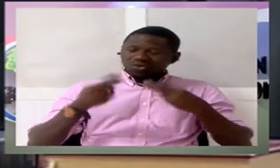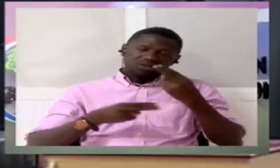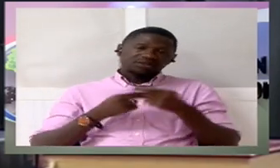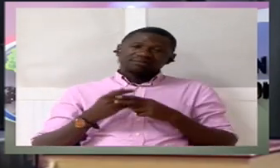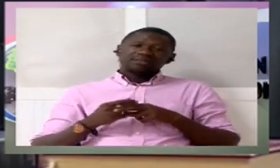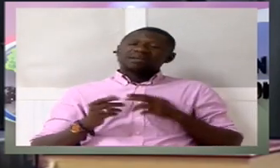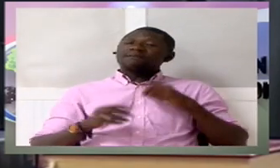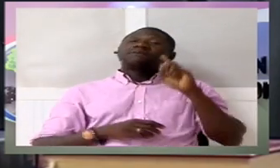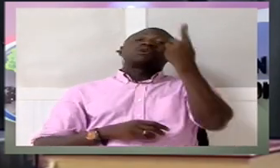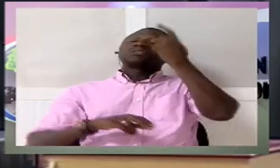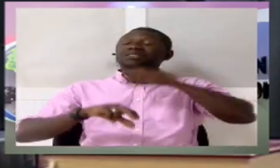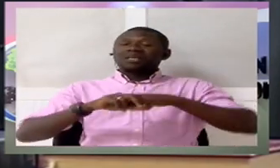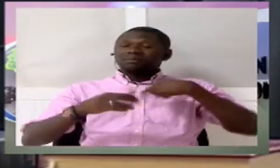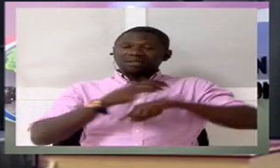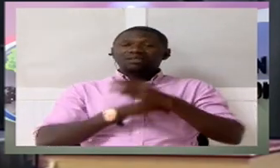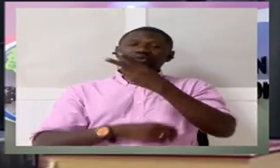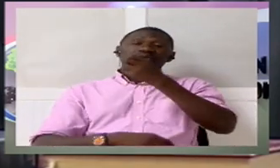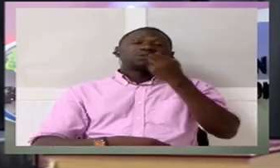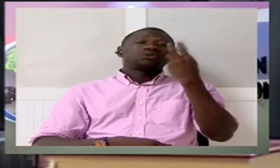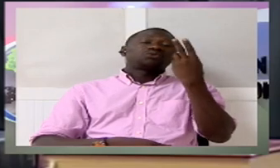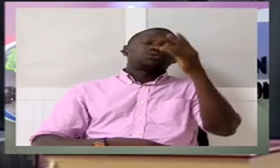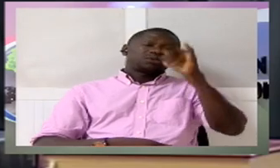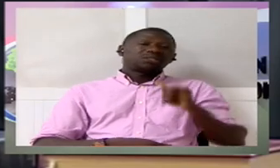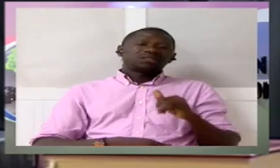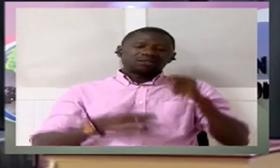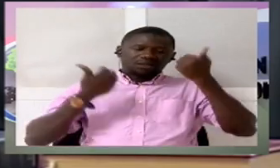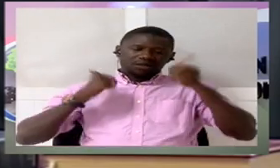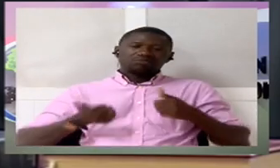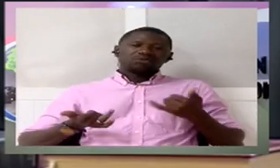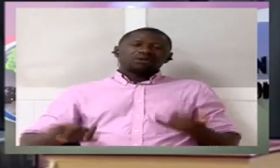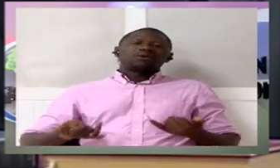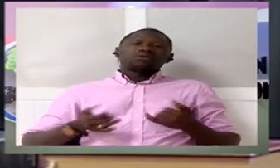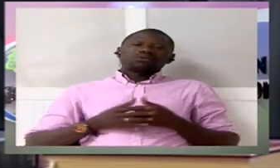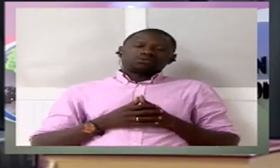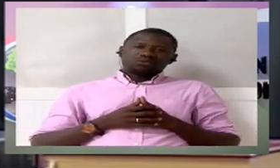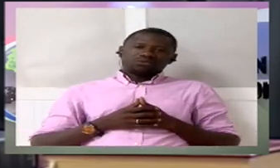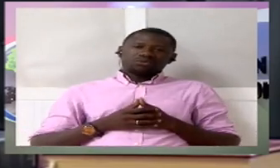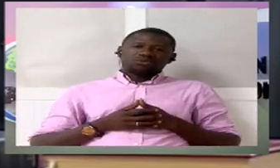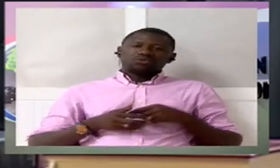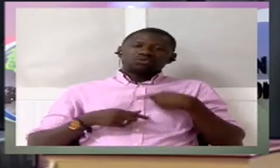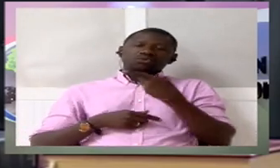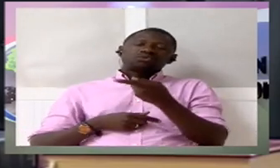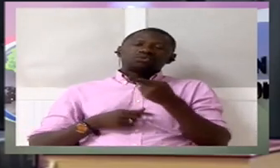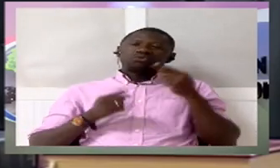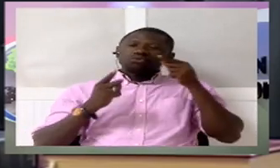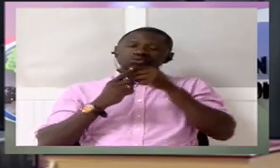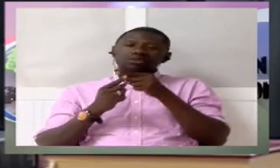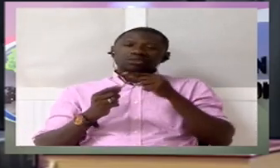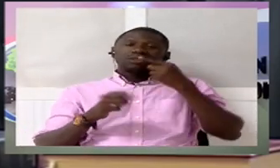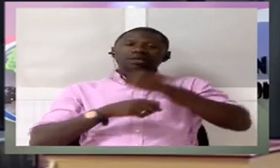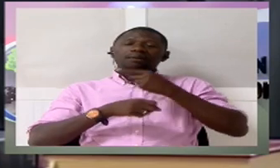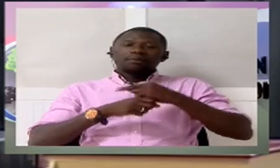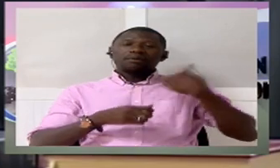for the first time in 22 years. Sinya follow sanjimuwa ni mfulo kola. To the Gambian people. Gambian